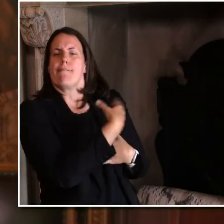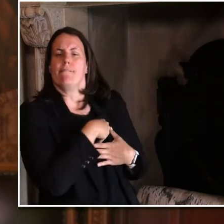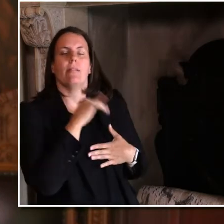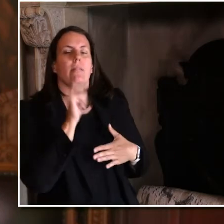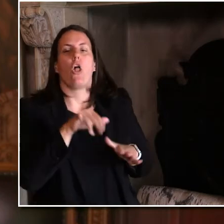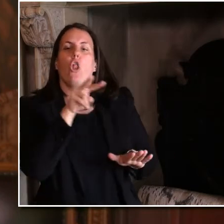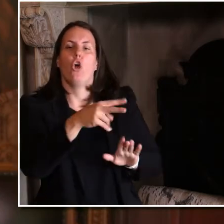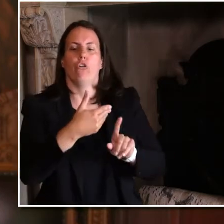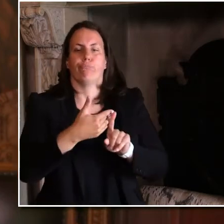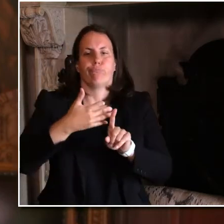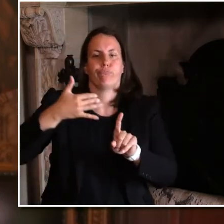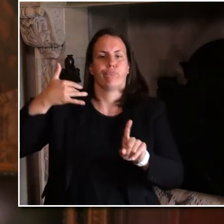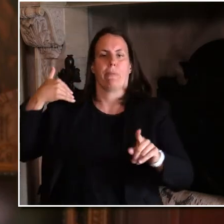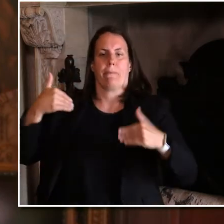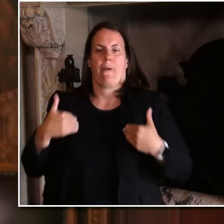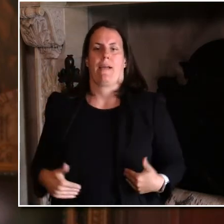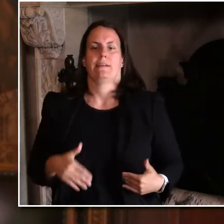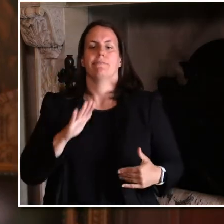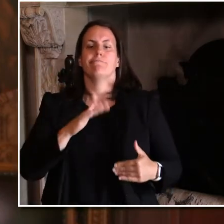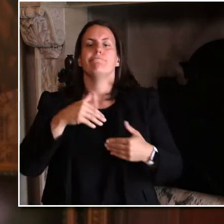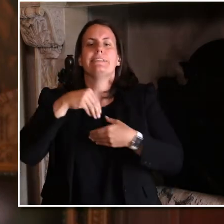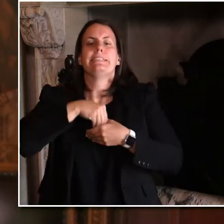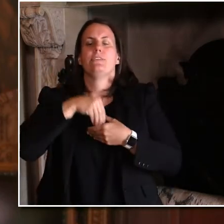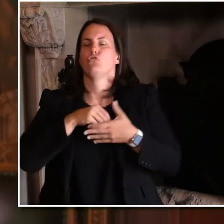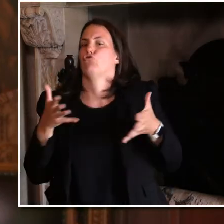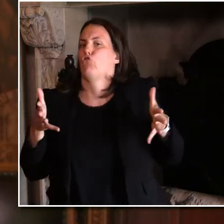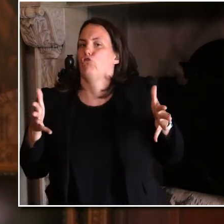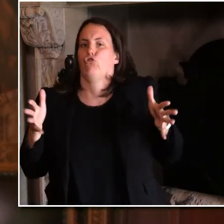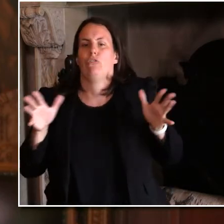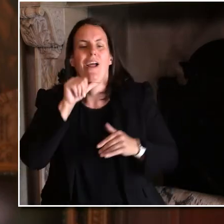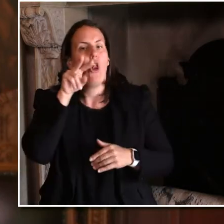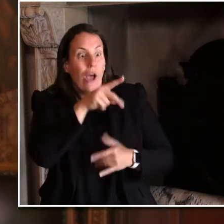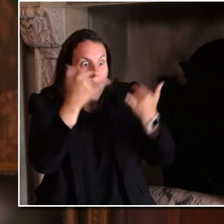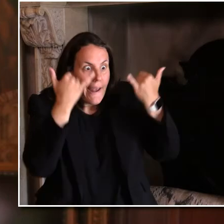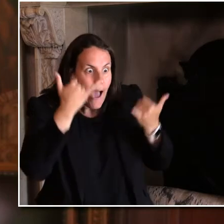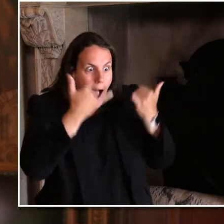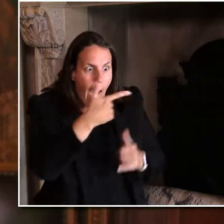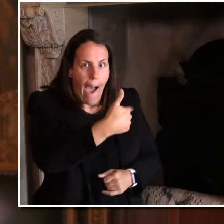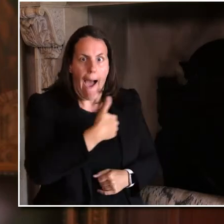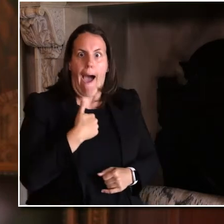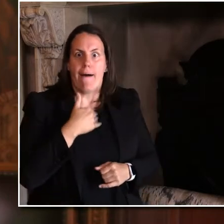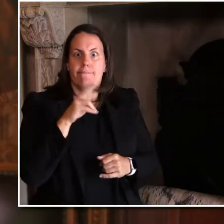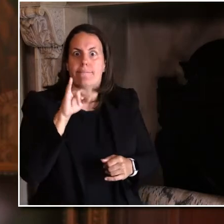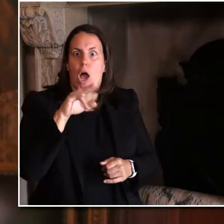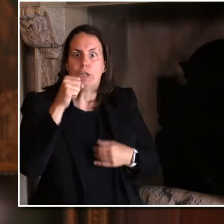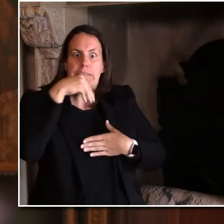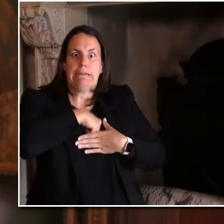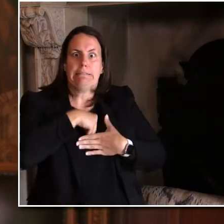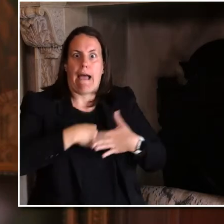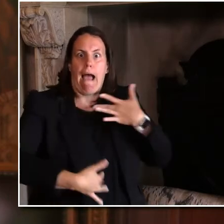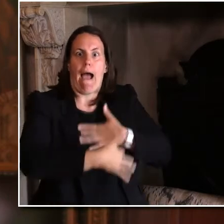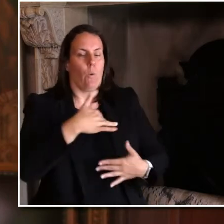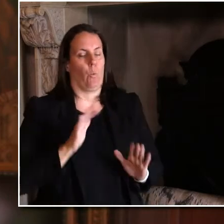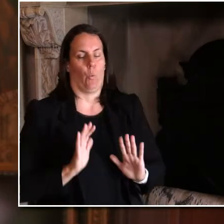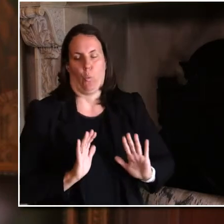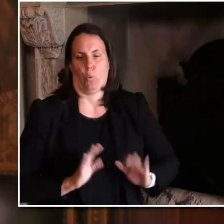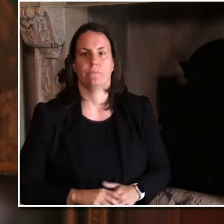or questions. So the participants will be given their results and what they mean. The other thing